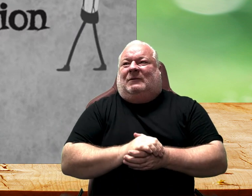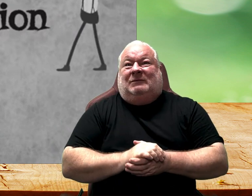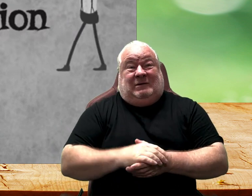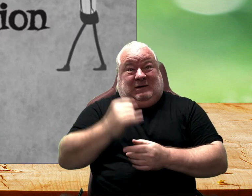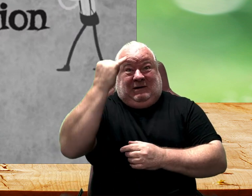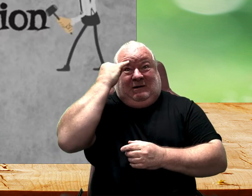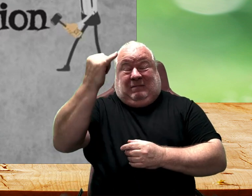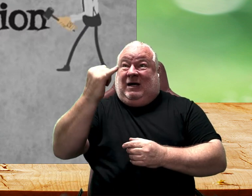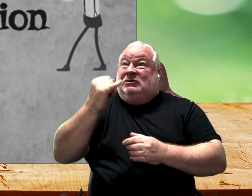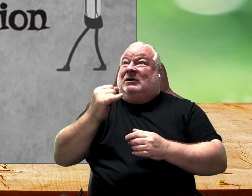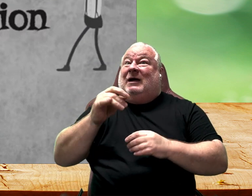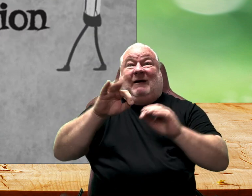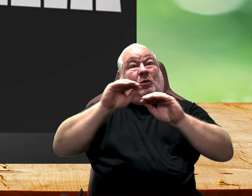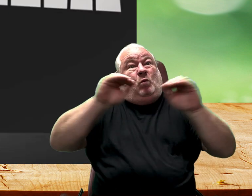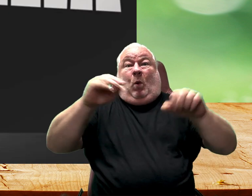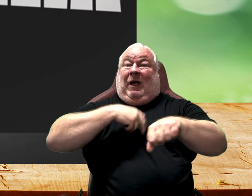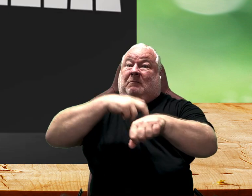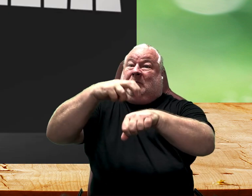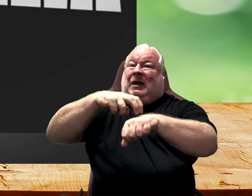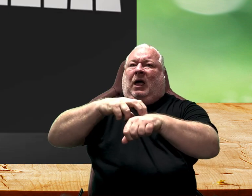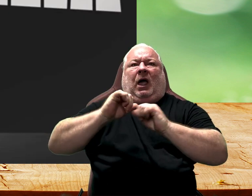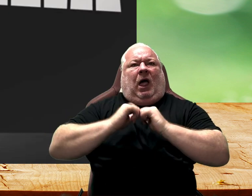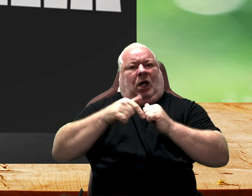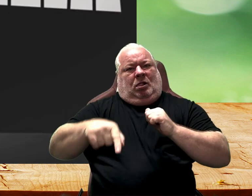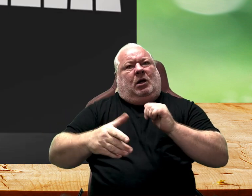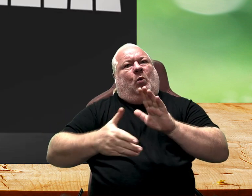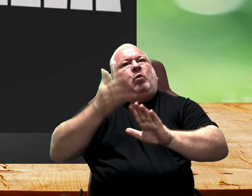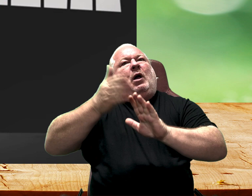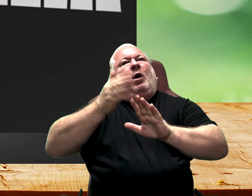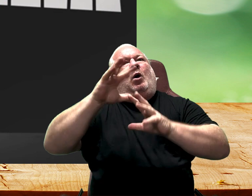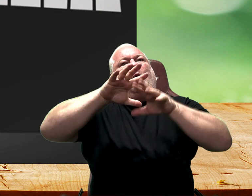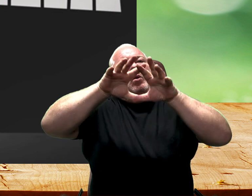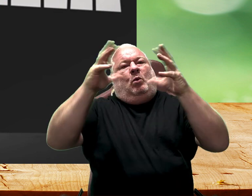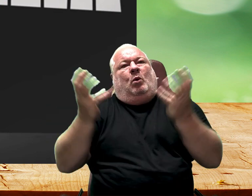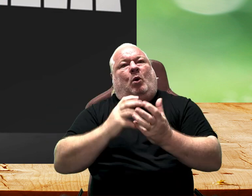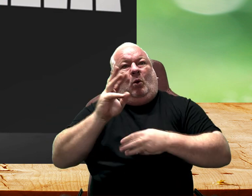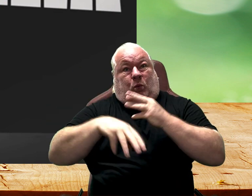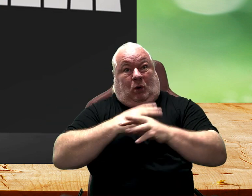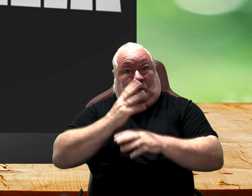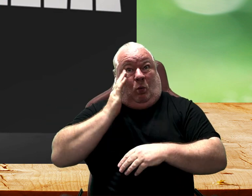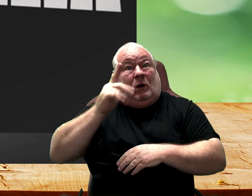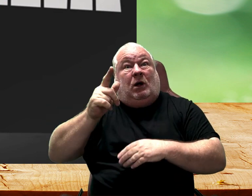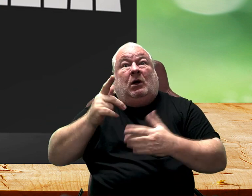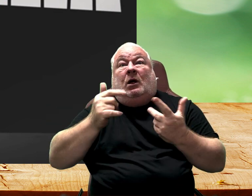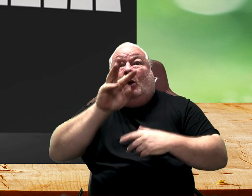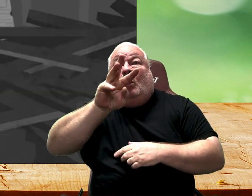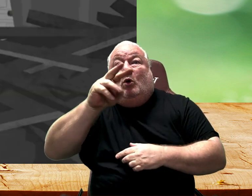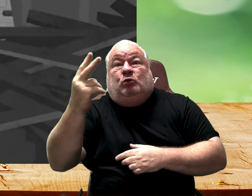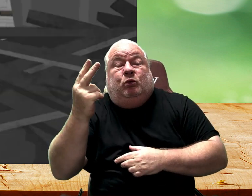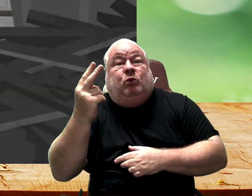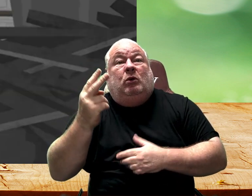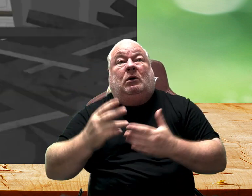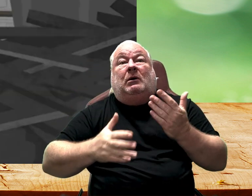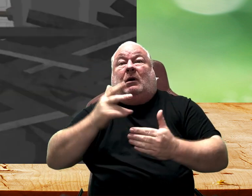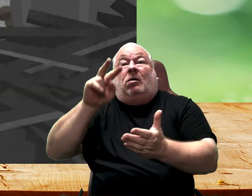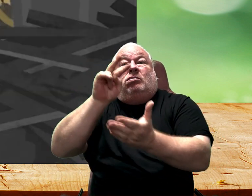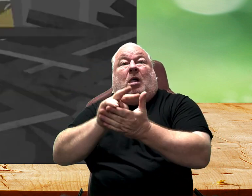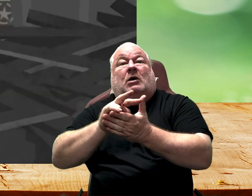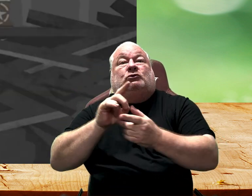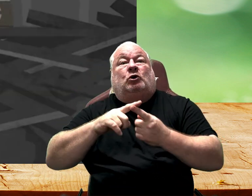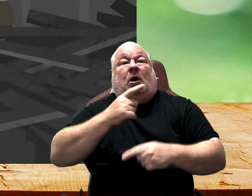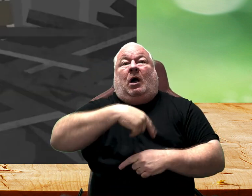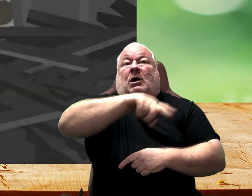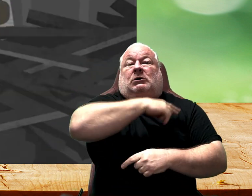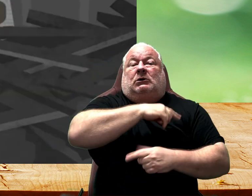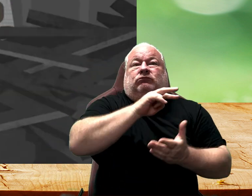So it's almost impossible to imagine a world without the potato. Would the Industrial Revolution ever have happened? Would World War II have